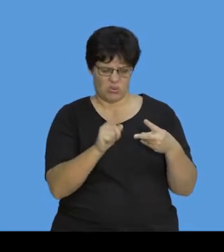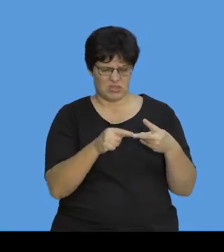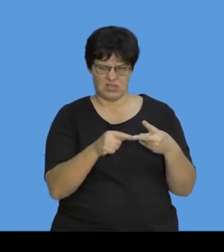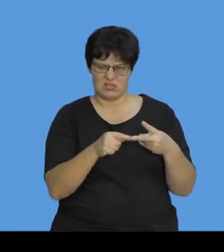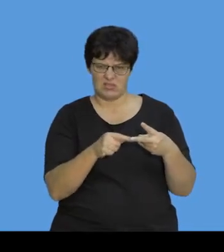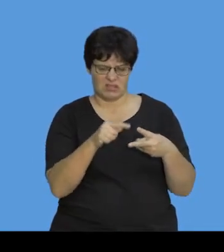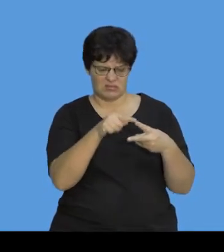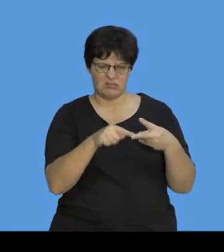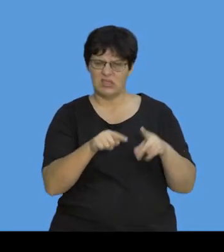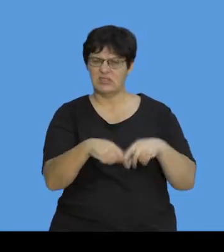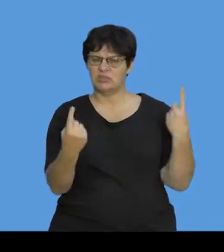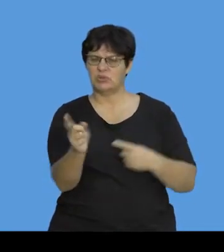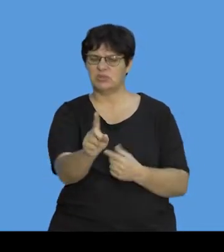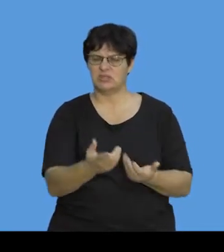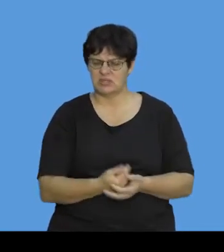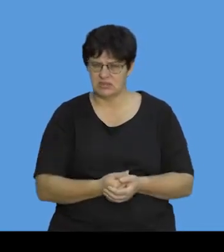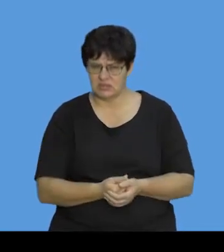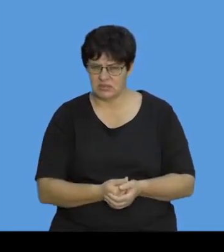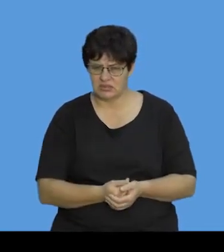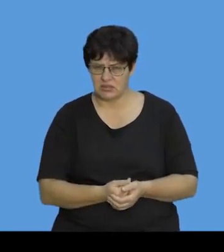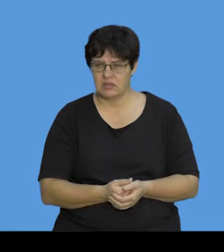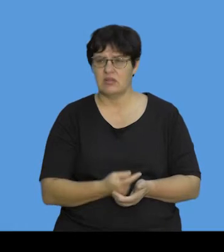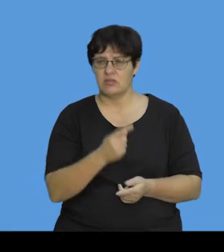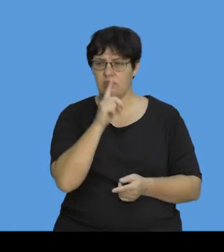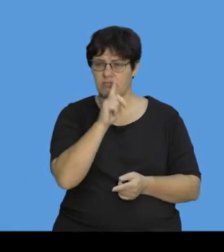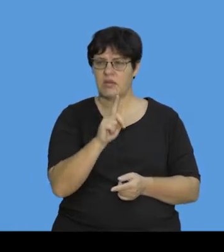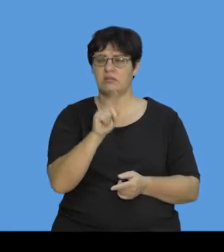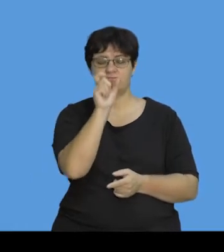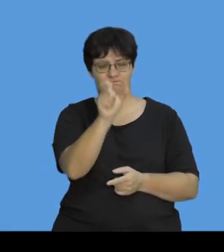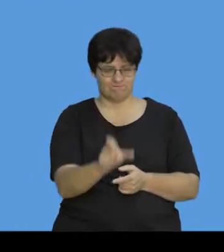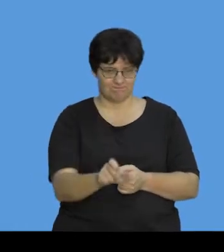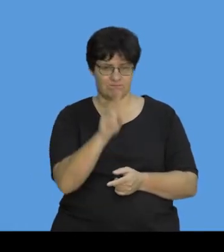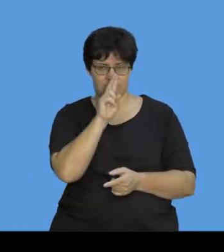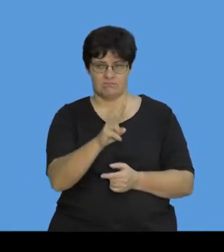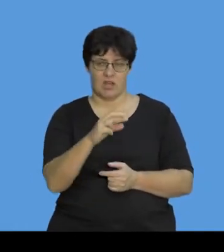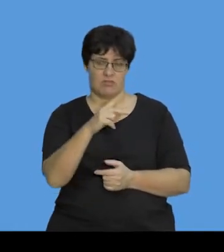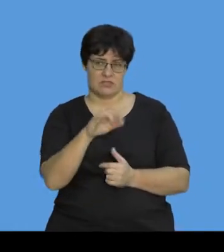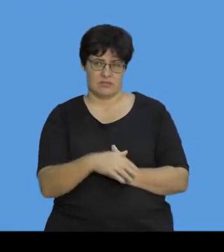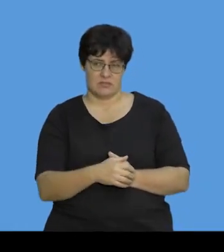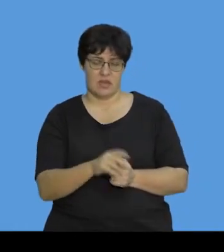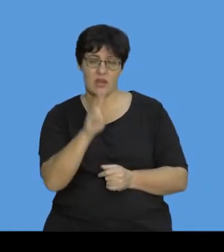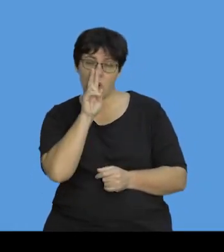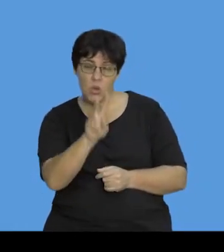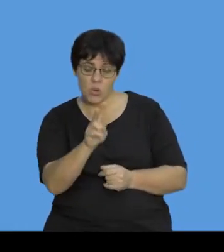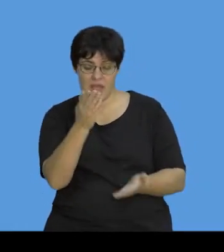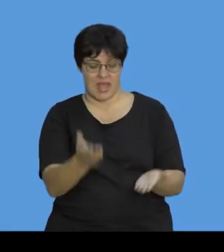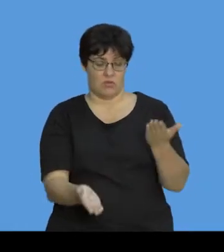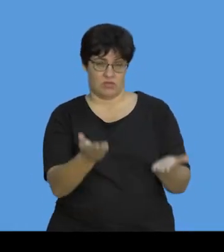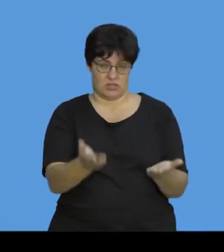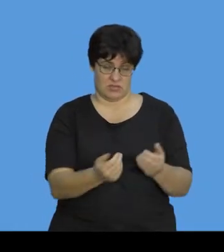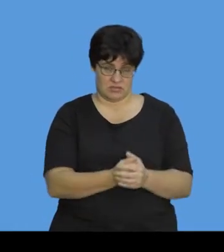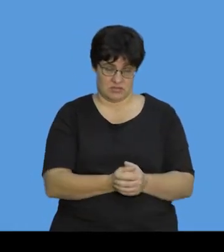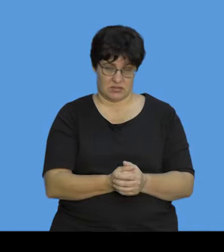terminal velocity. Those are the three definitions we're going to need to look at today. We then need to look at the equations.